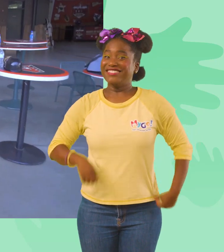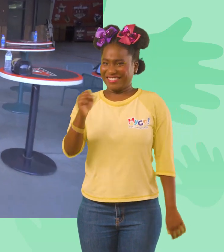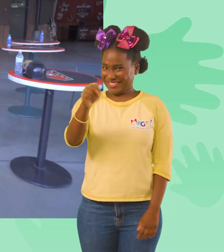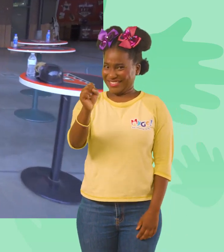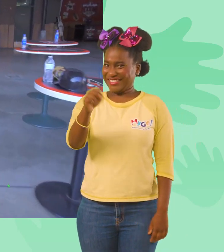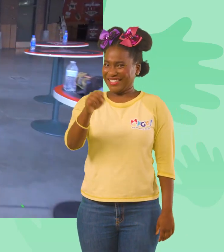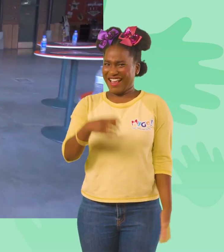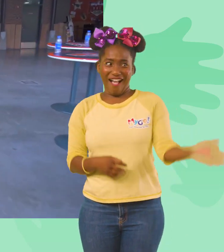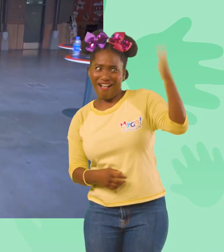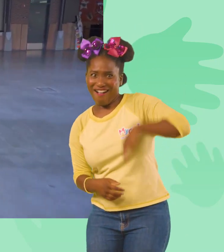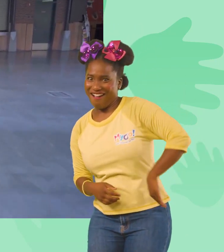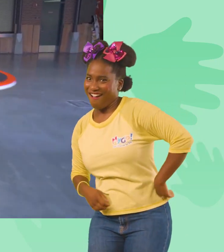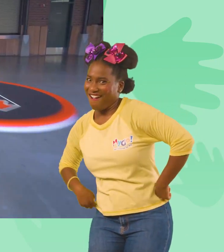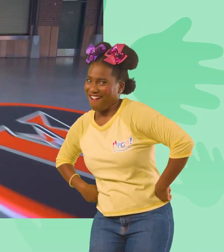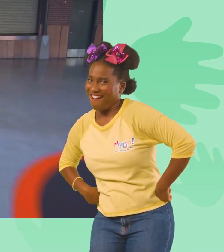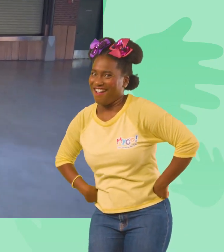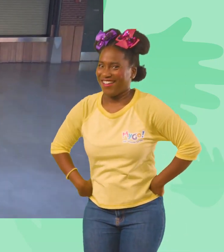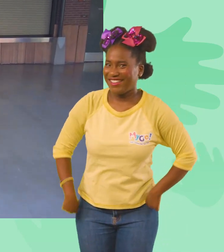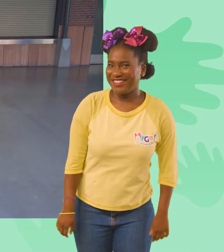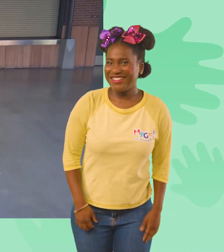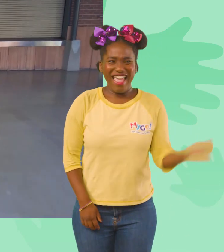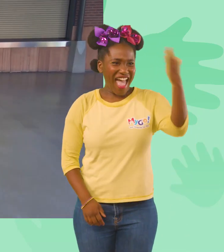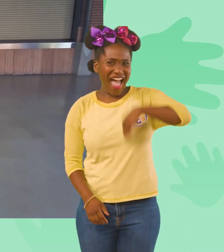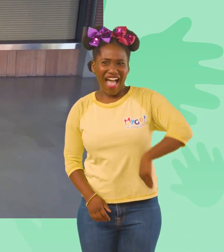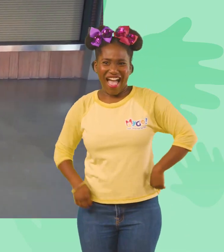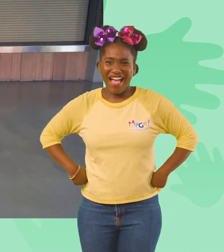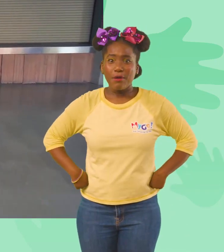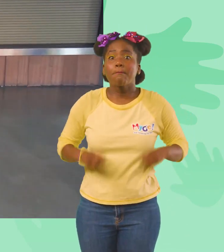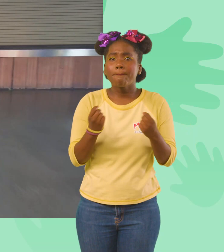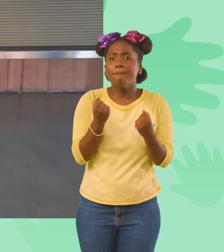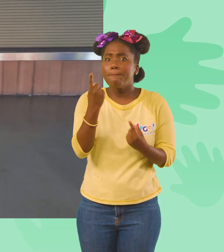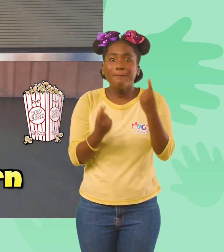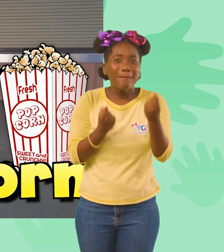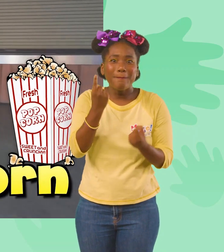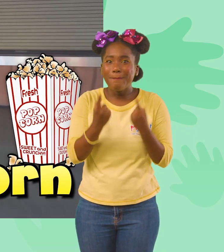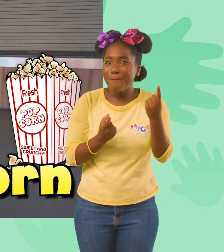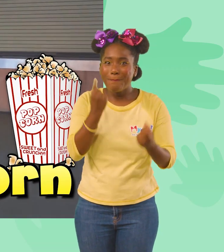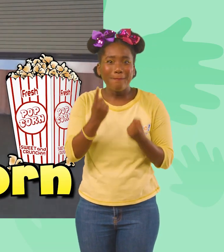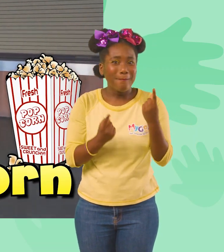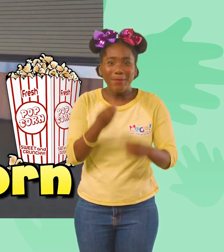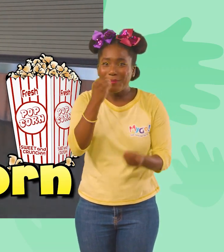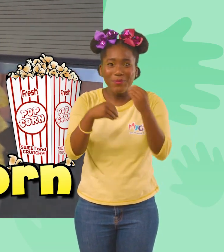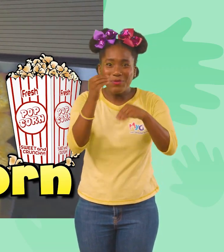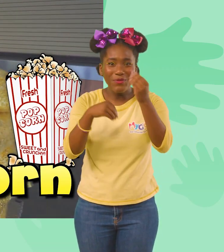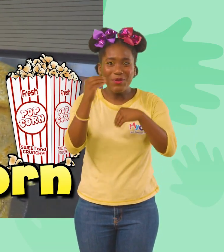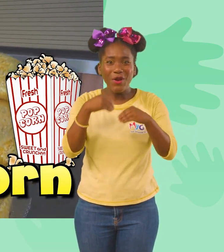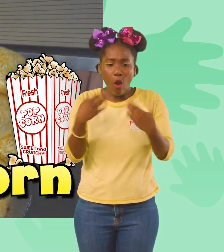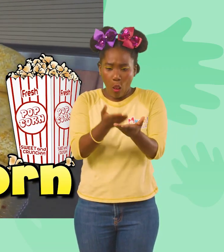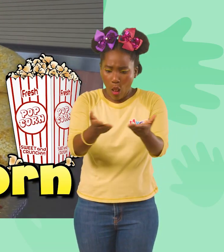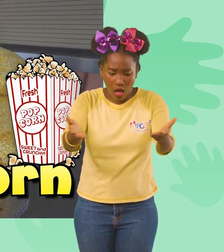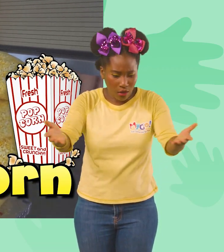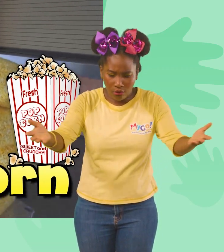Yeah, it's over here. Whoa, yeah, popcorn. Whoa, look at all of